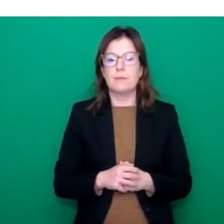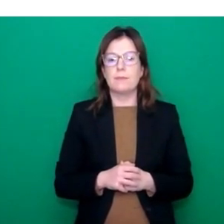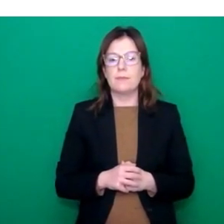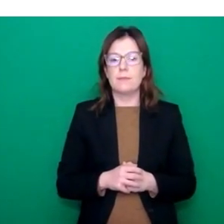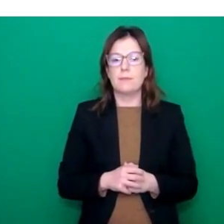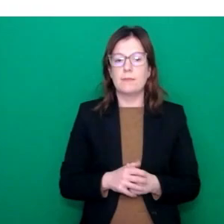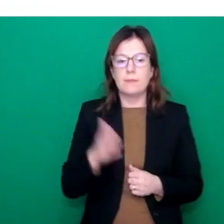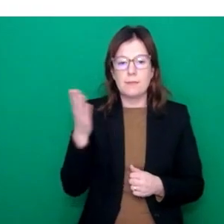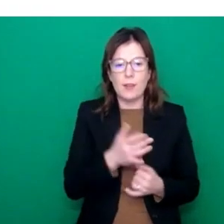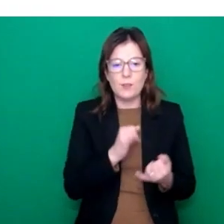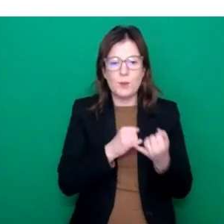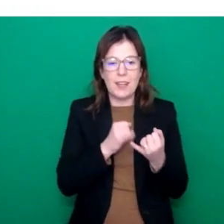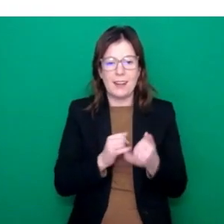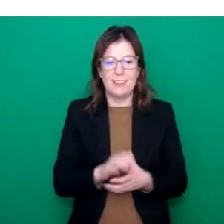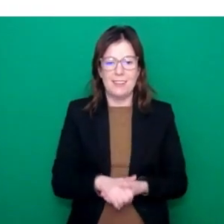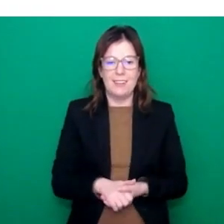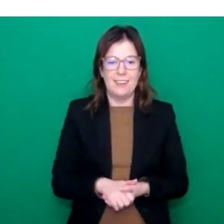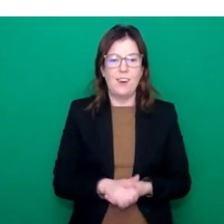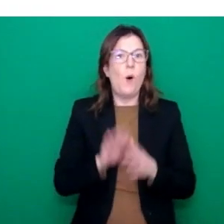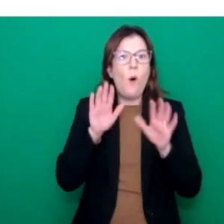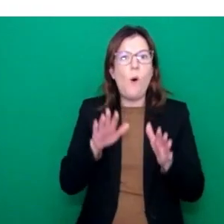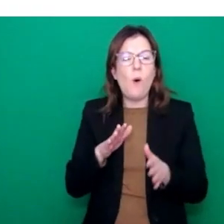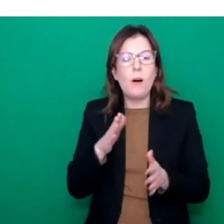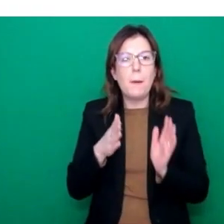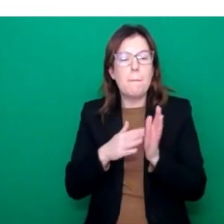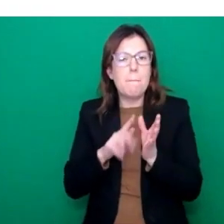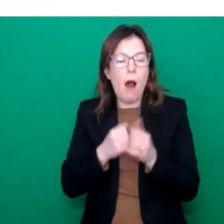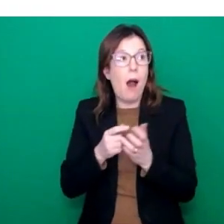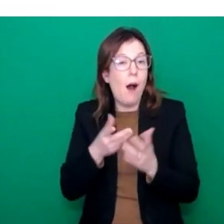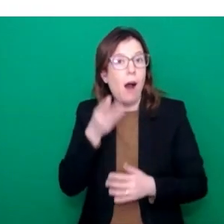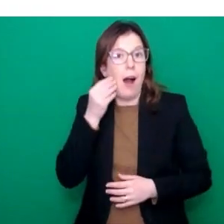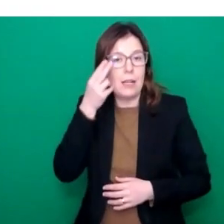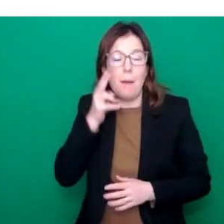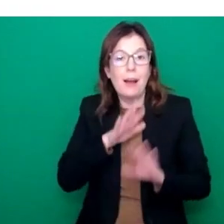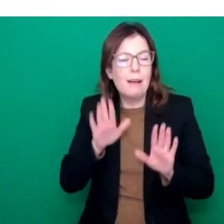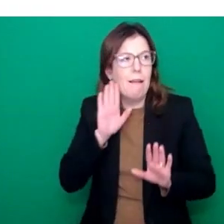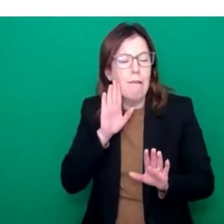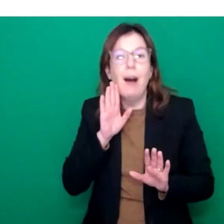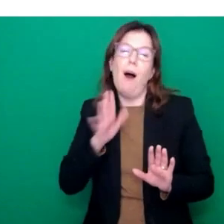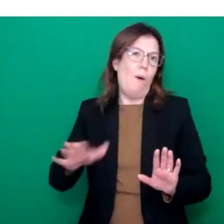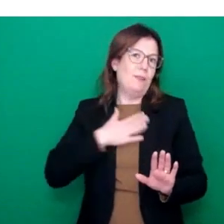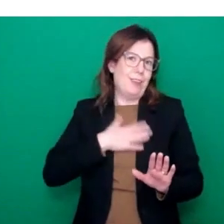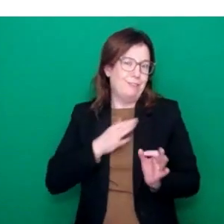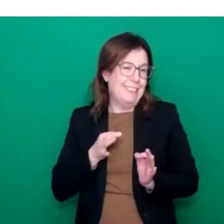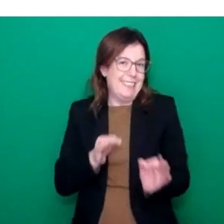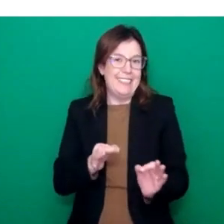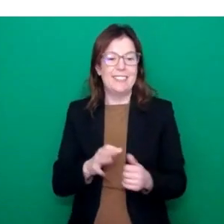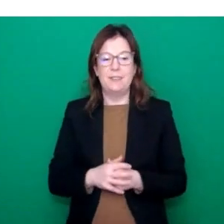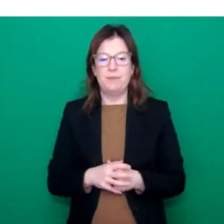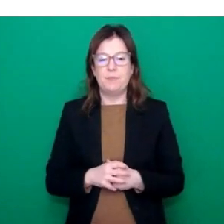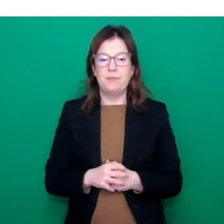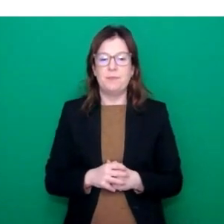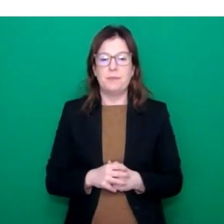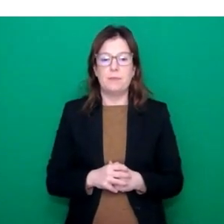Susanna? Margo, I didn't hear you. I apologise. I wasn't sure if you'd said my name. I apologise. Yeah, I